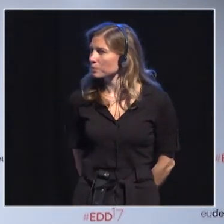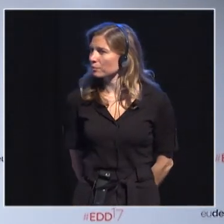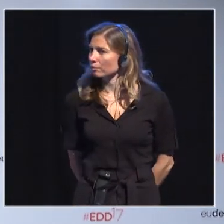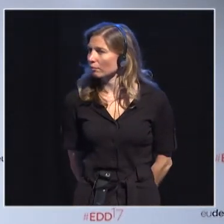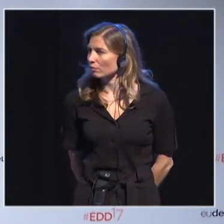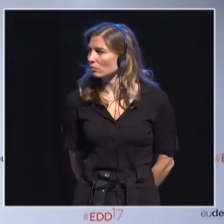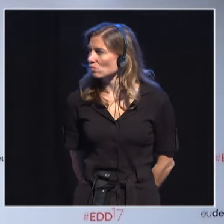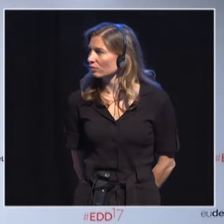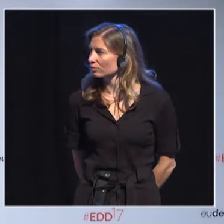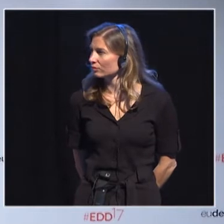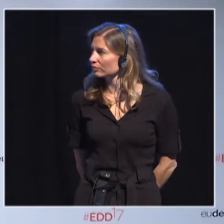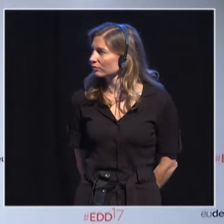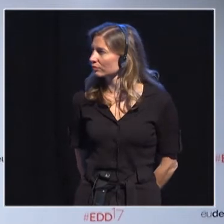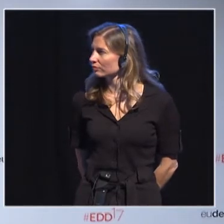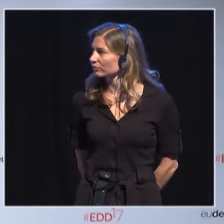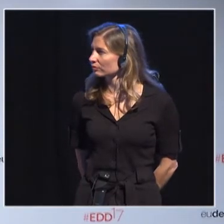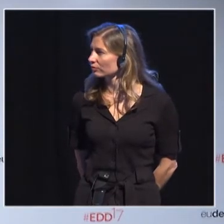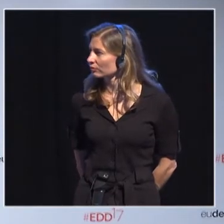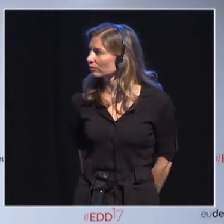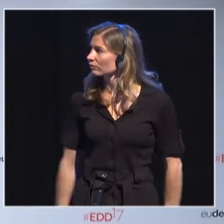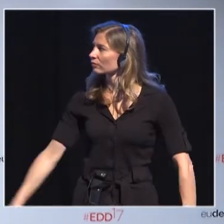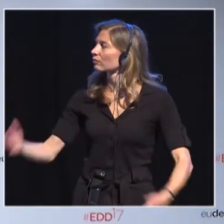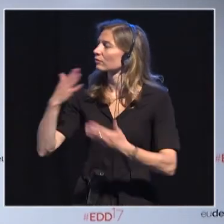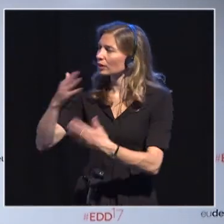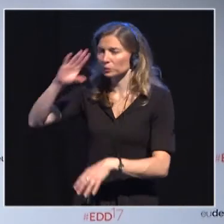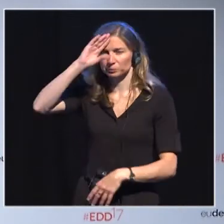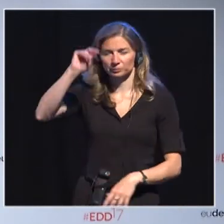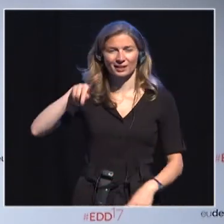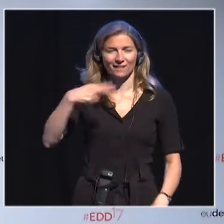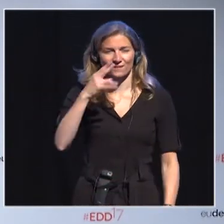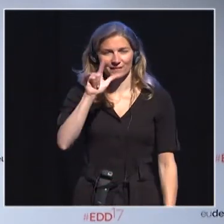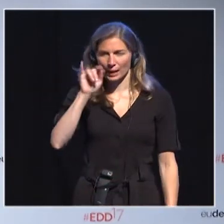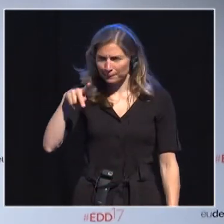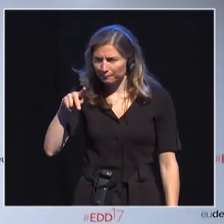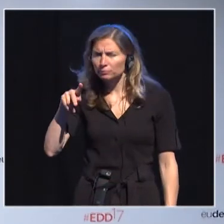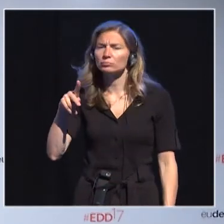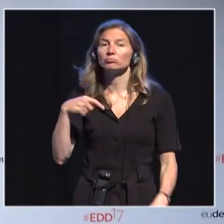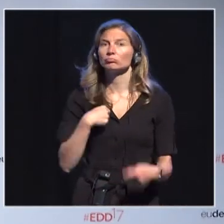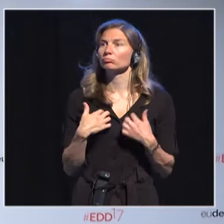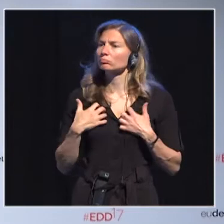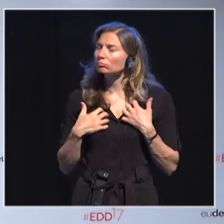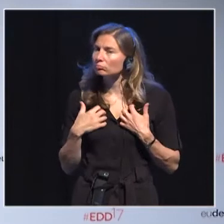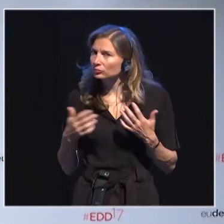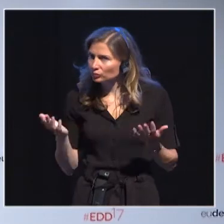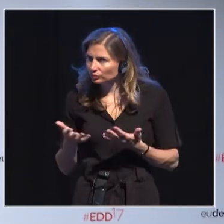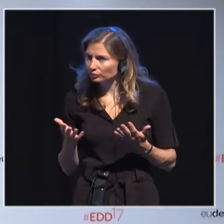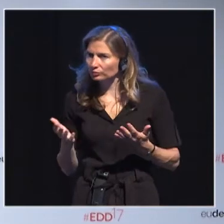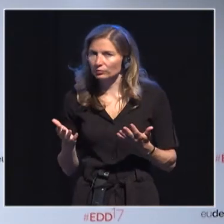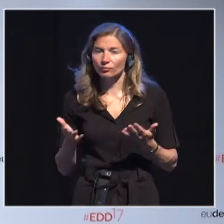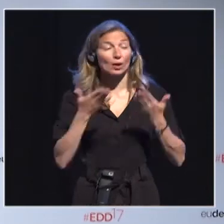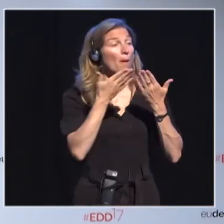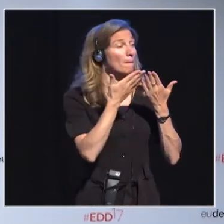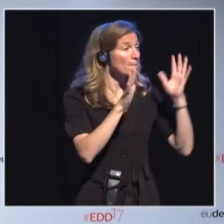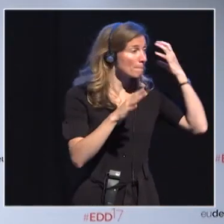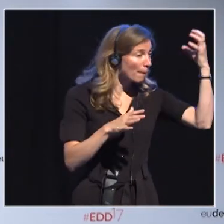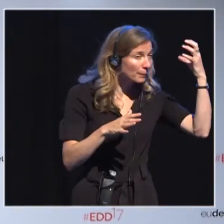Thank you very much. My name is Philip, and I'm very interested in where the public and the private sectors talk to